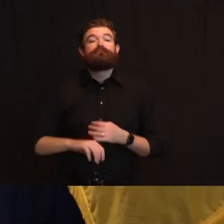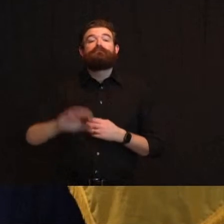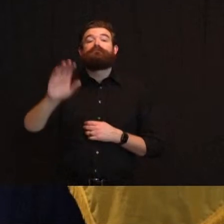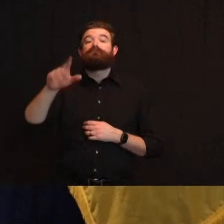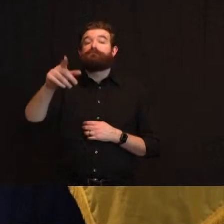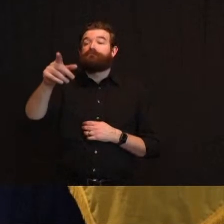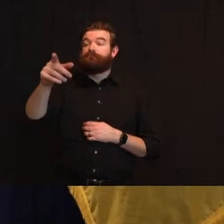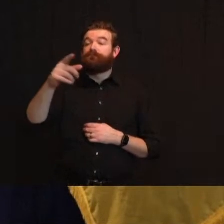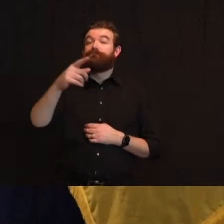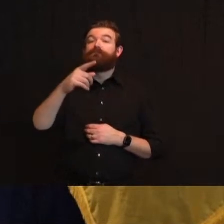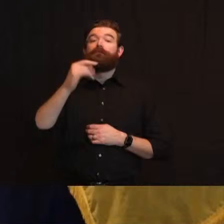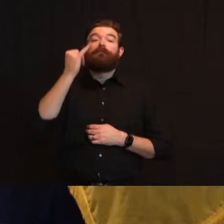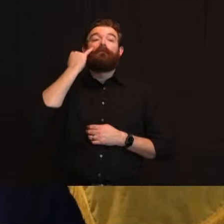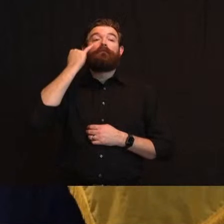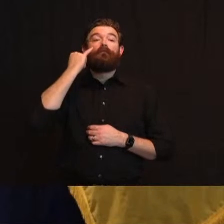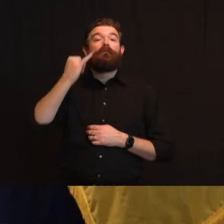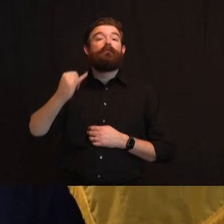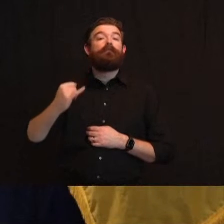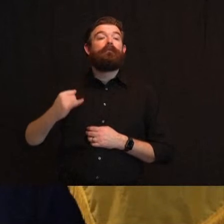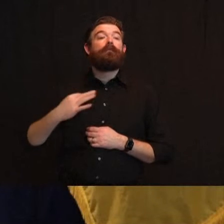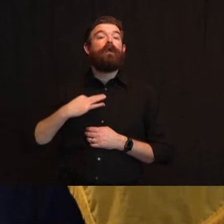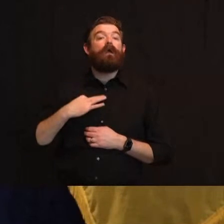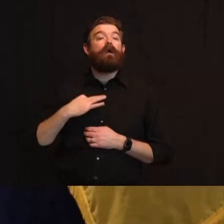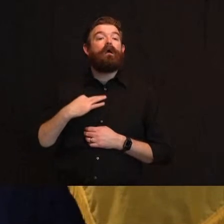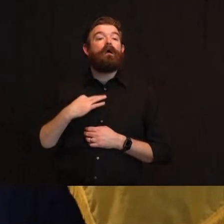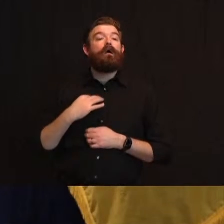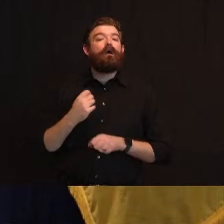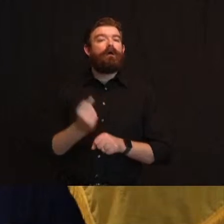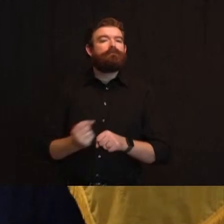file them digitally like they did last year, or I guess this year?